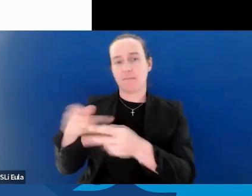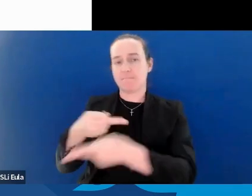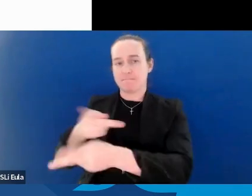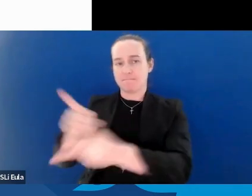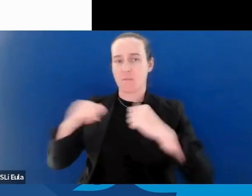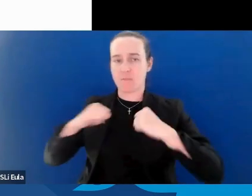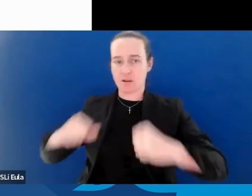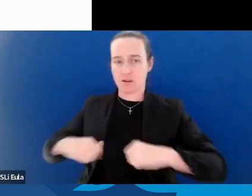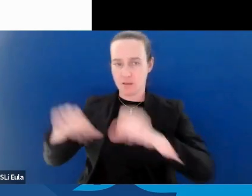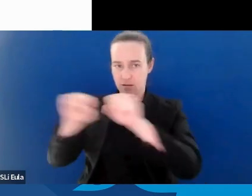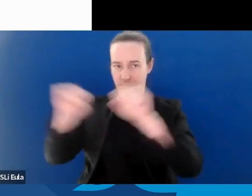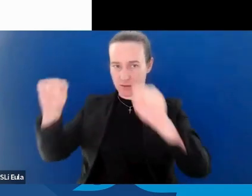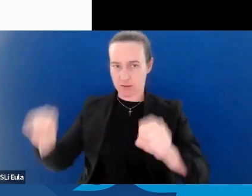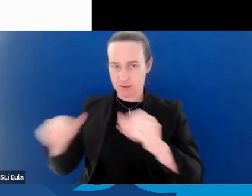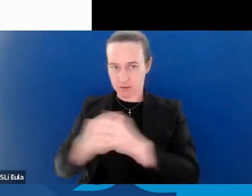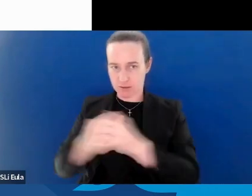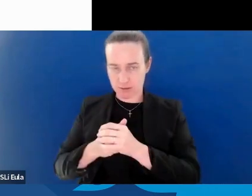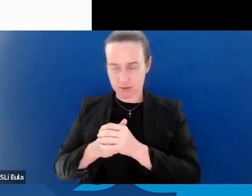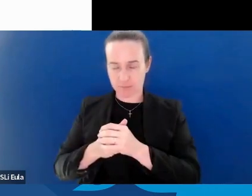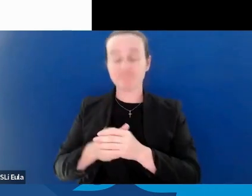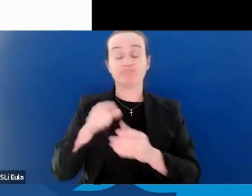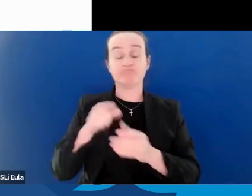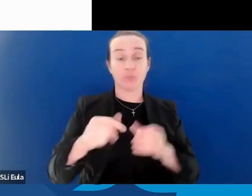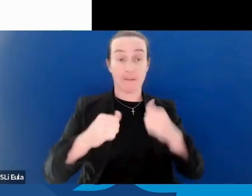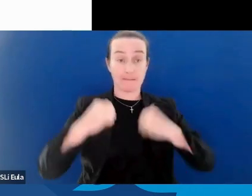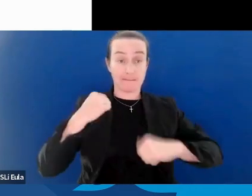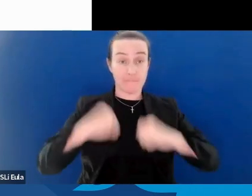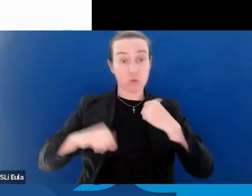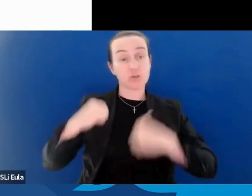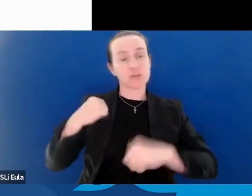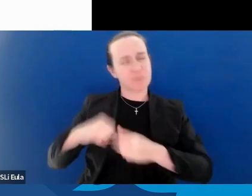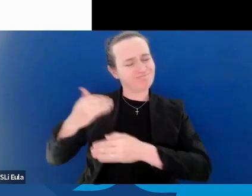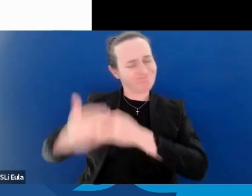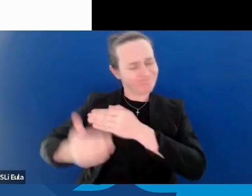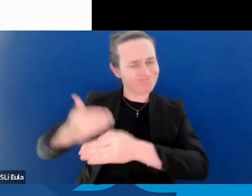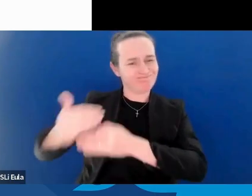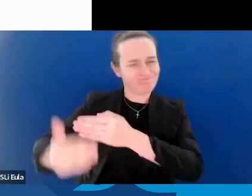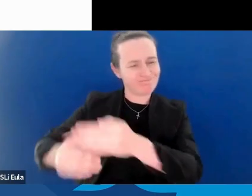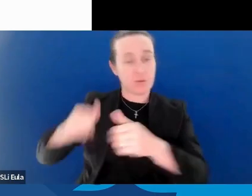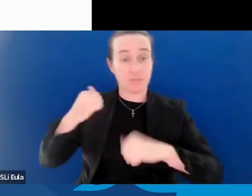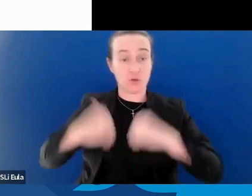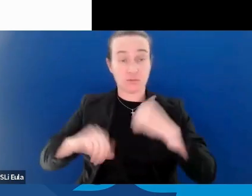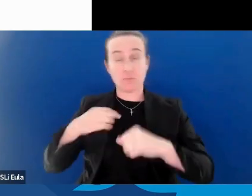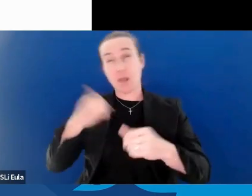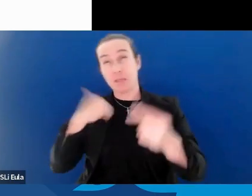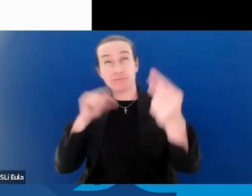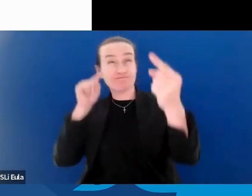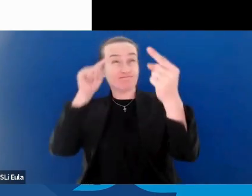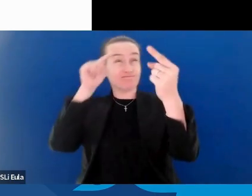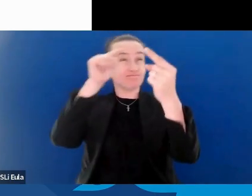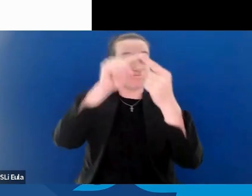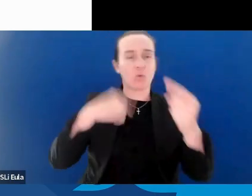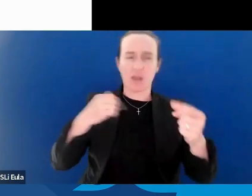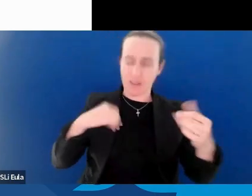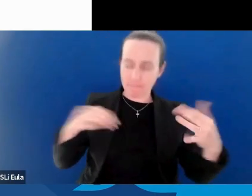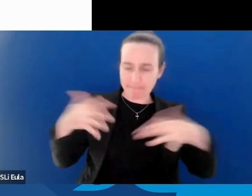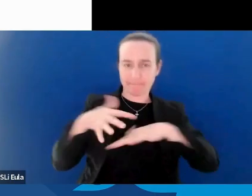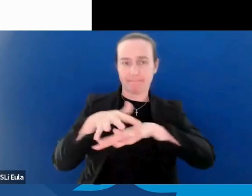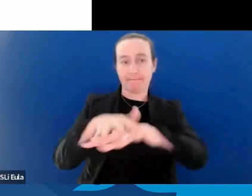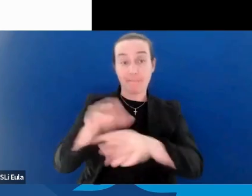a structured phased transition that ultimately we want to integrate within the public health